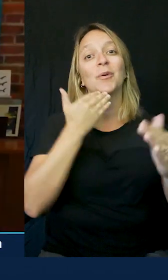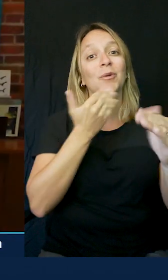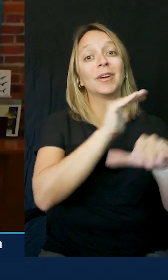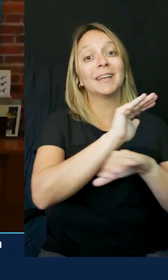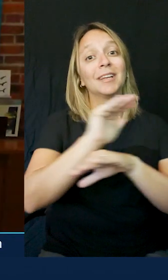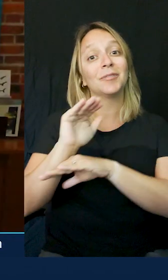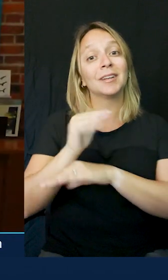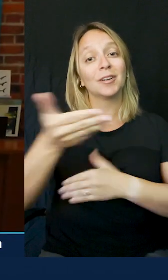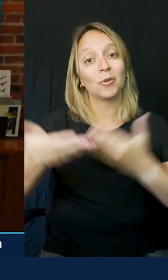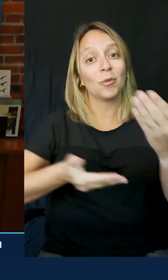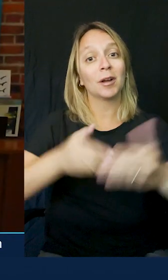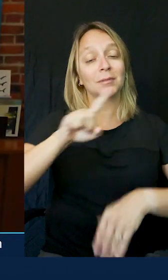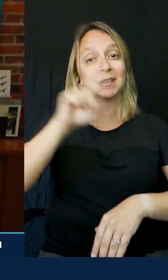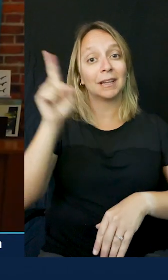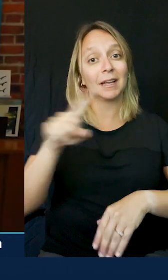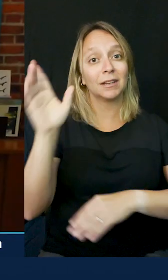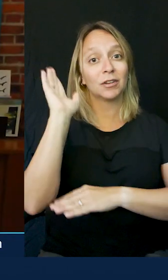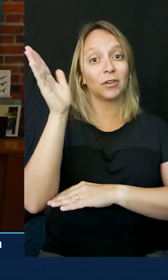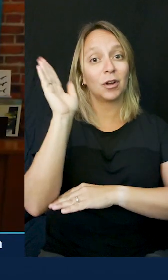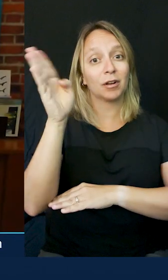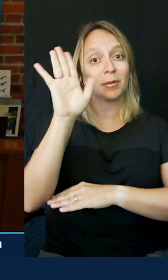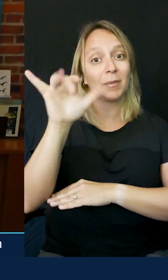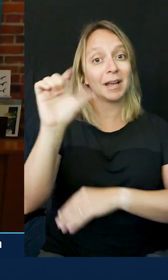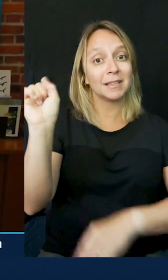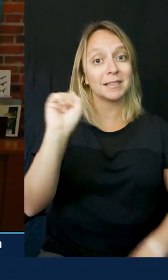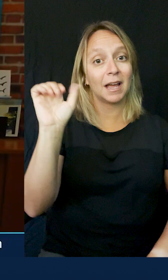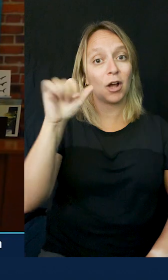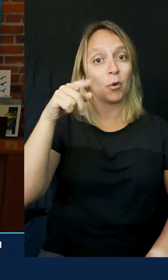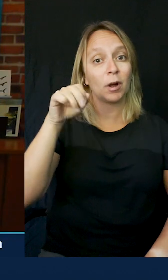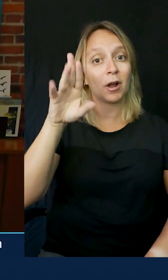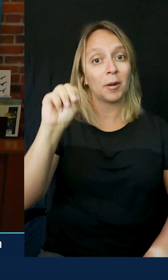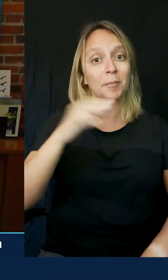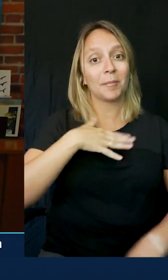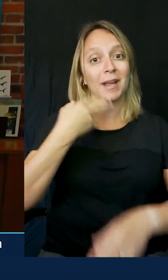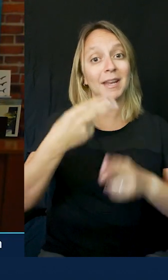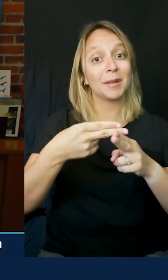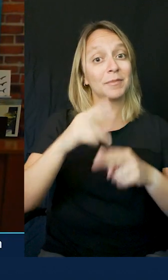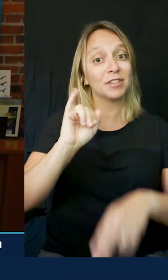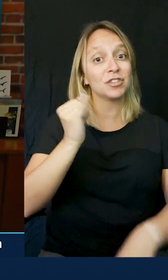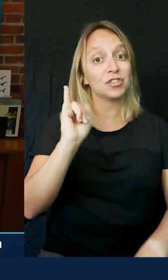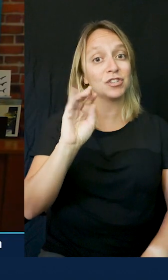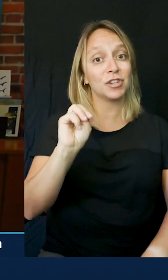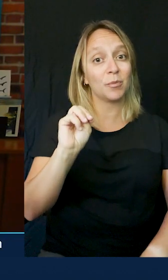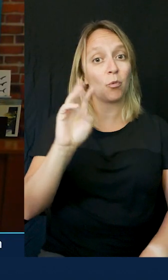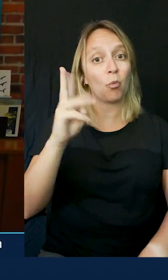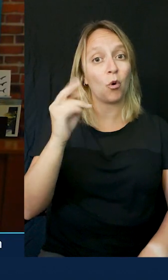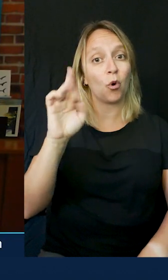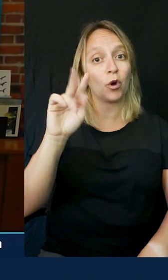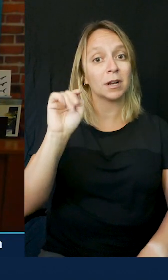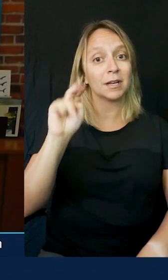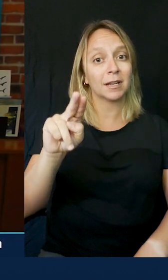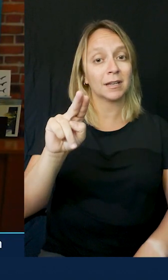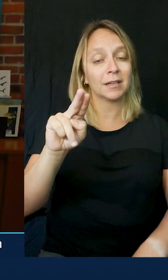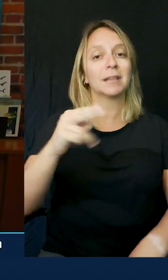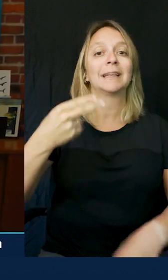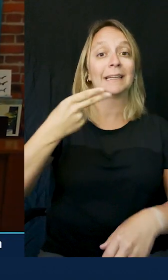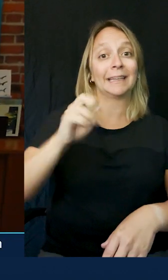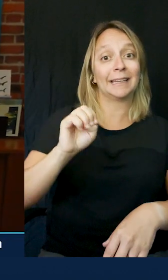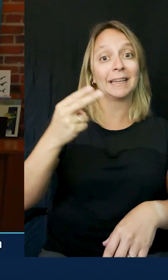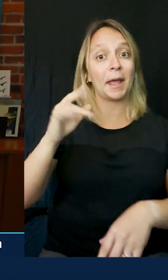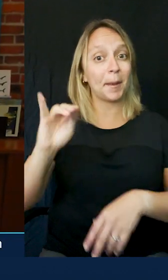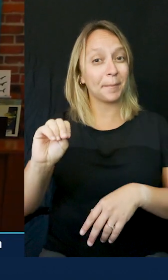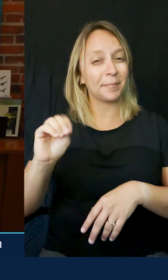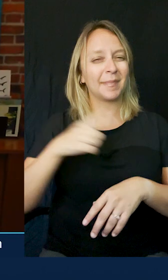Good evening. Welcome to Lightning Talks presented by the Seattle Aquarium. I'm Jim Wharton. My pronouns are he and him, and I'm the Director